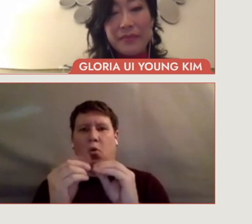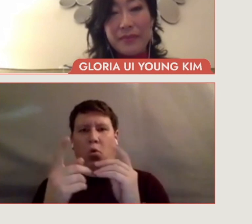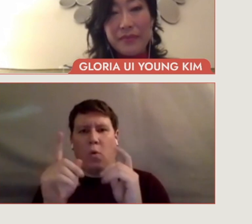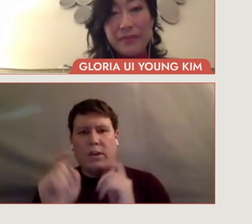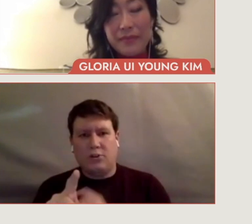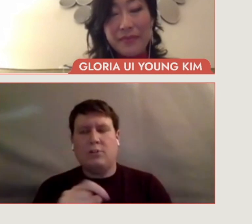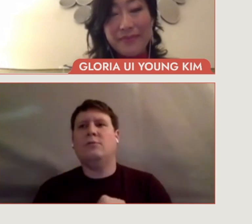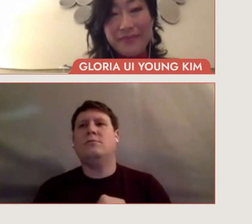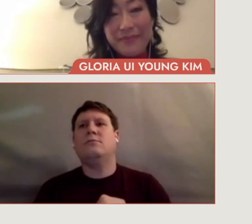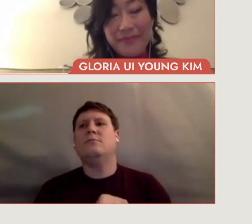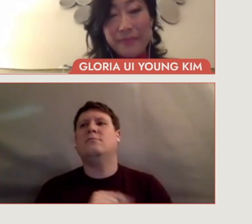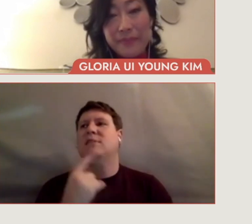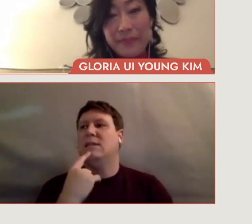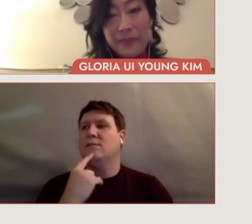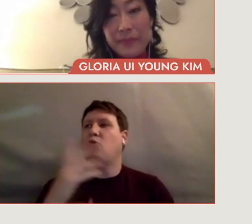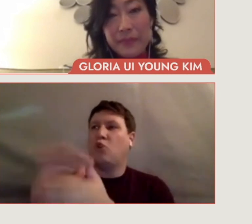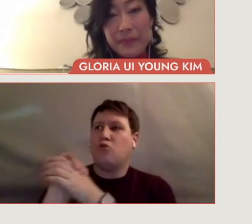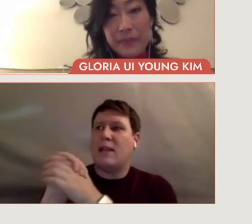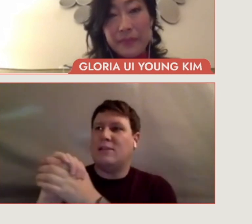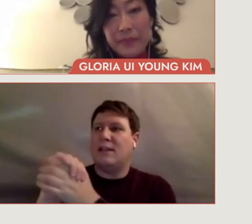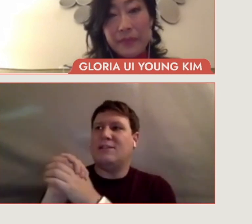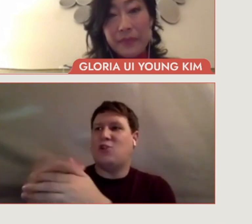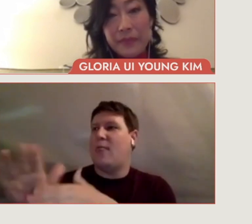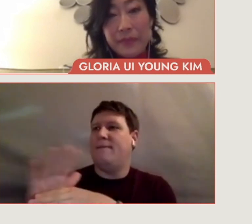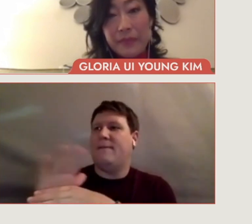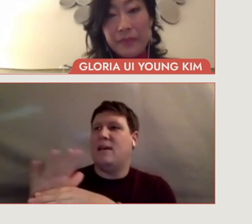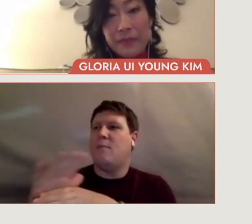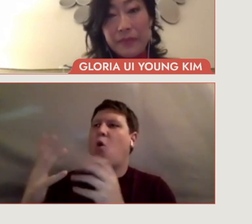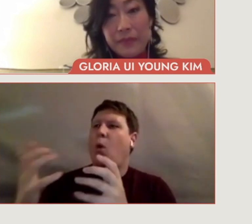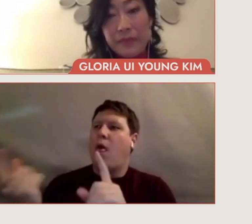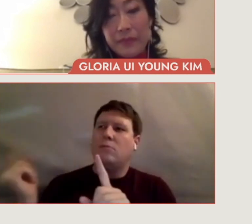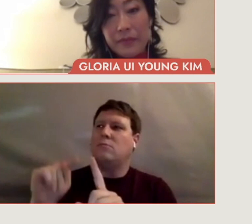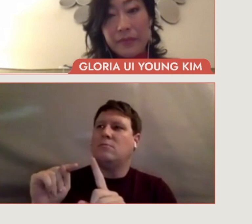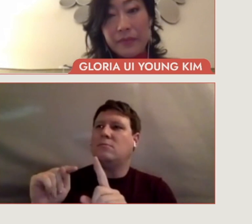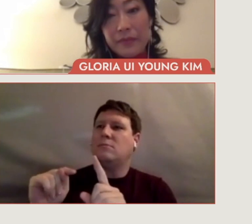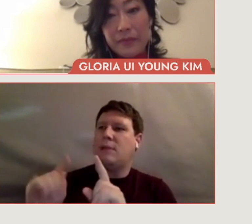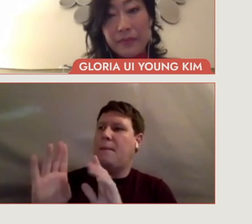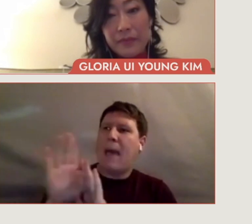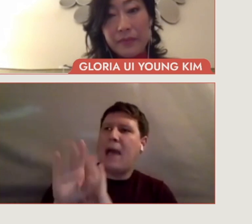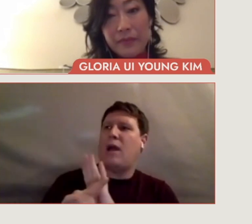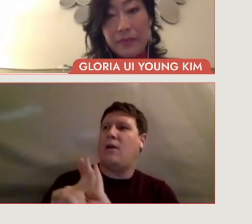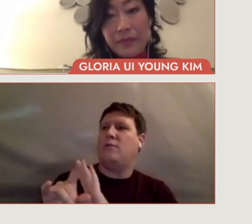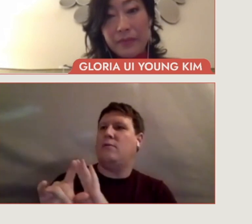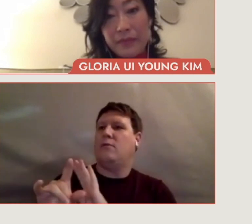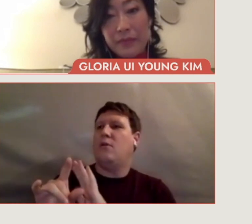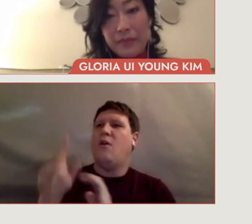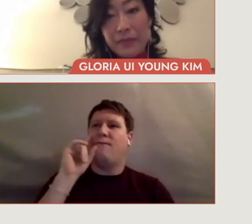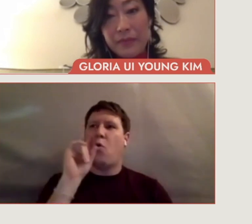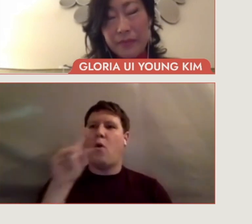on the film, Gloria. Was wondering if you could speak to the backstory behind the characters. Oh, sorry, backstory of